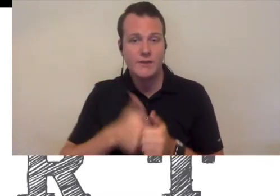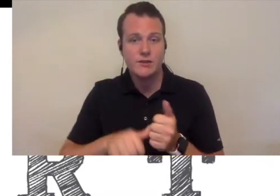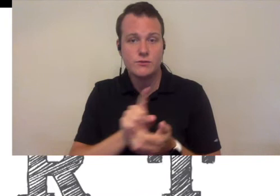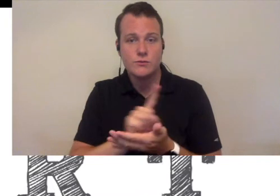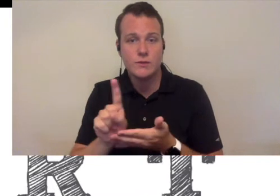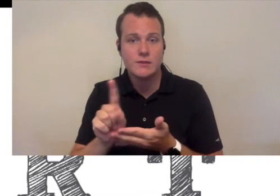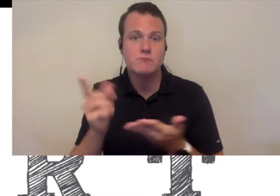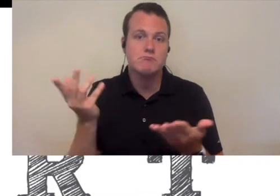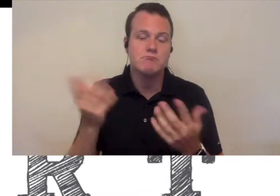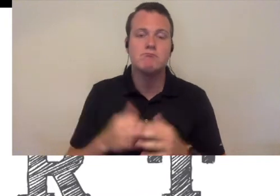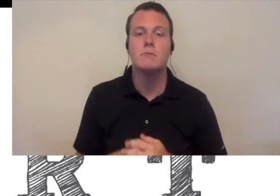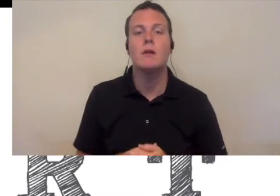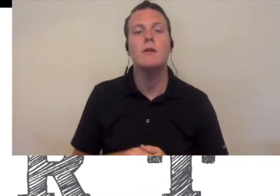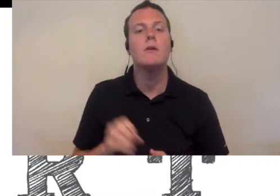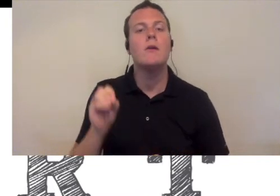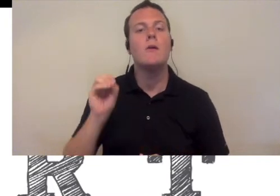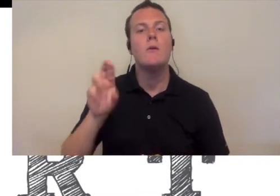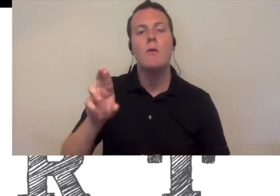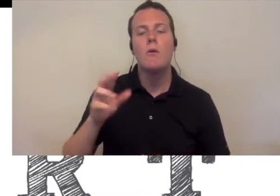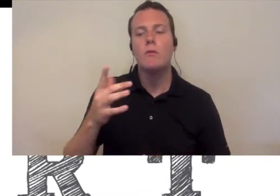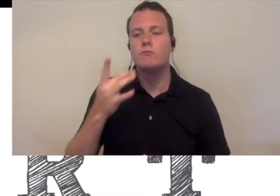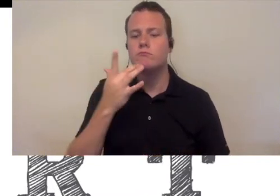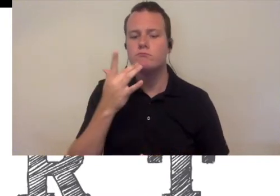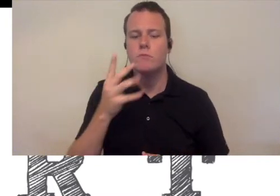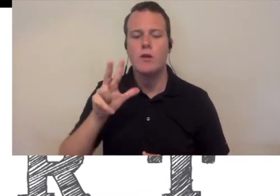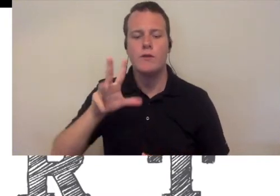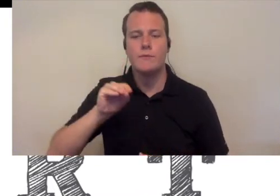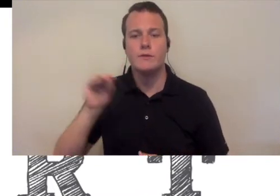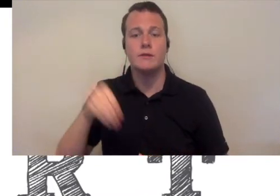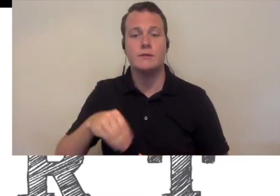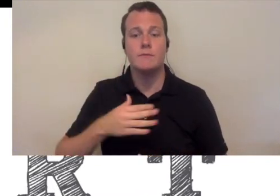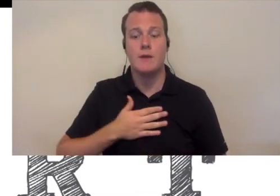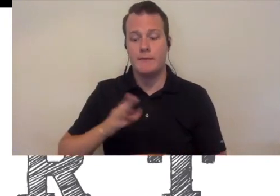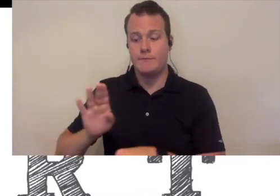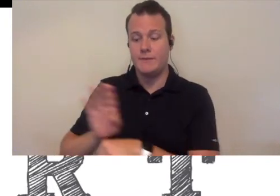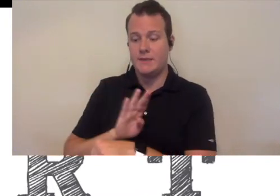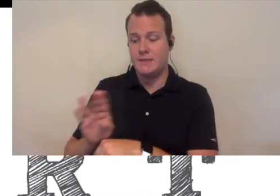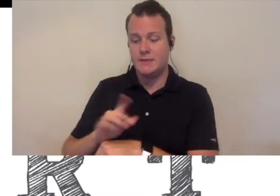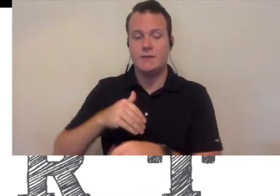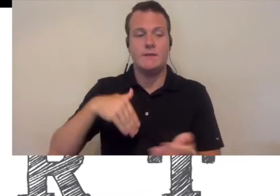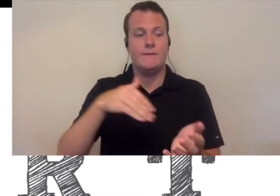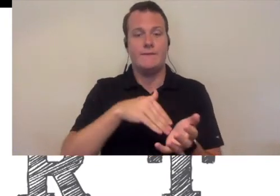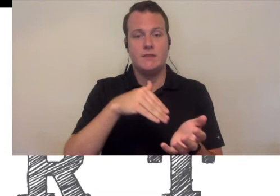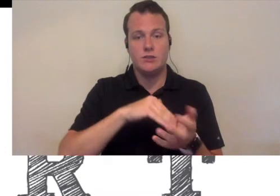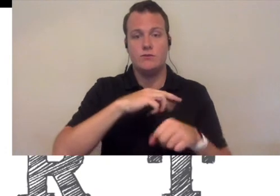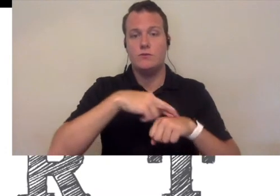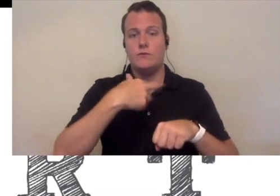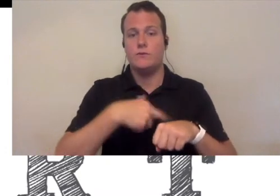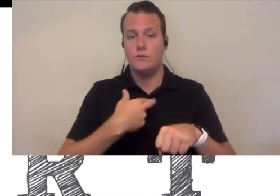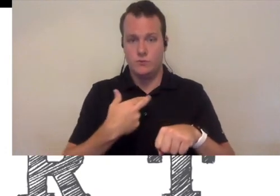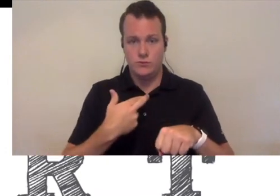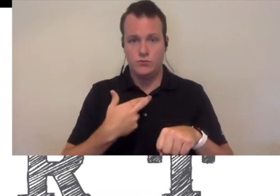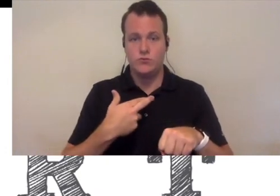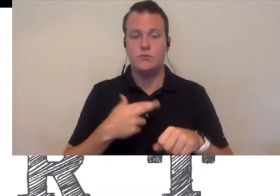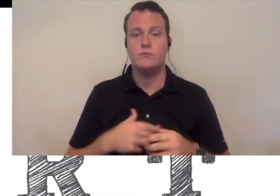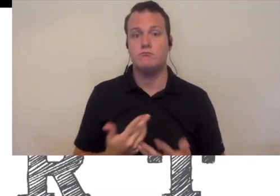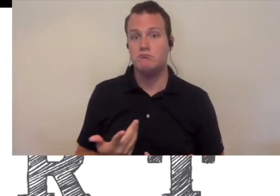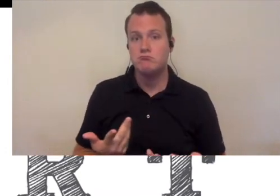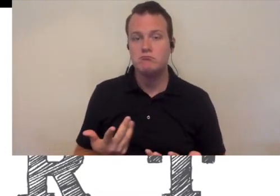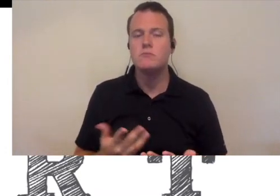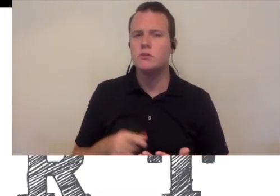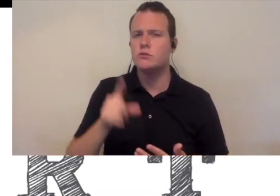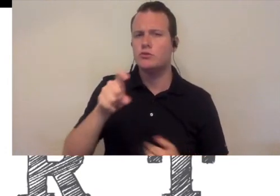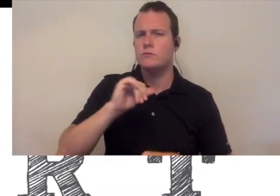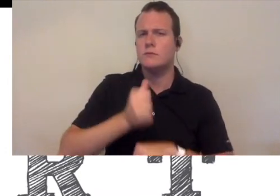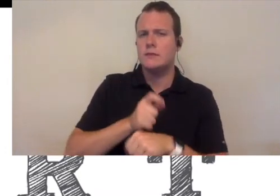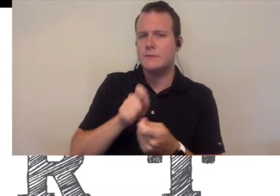be, I want 35% of my practice to be physician-based? What is it? Be specific and